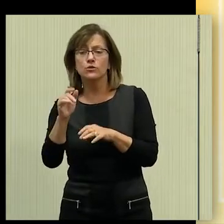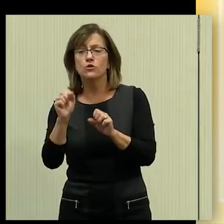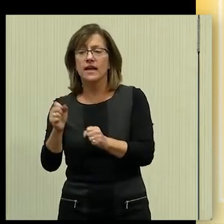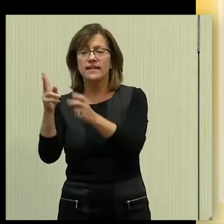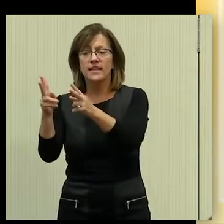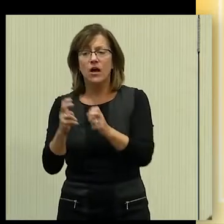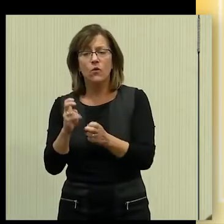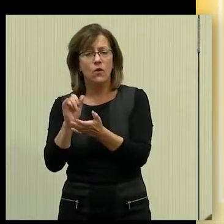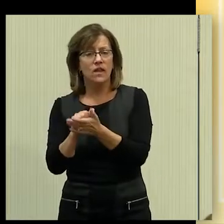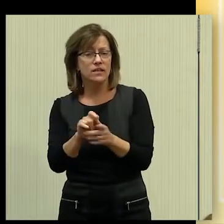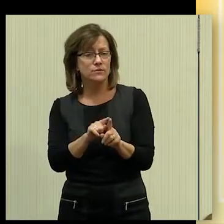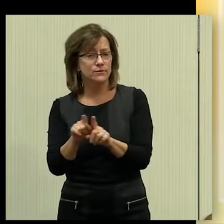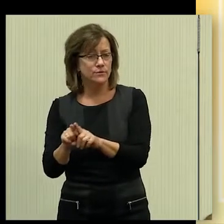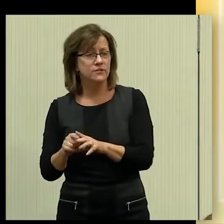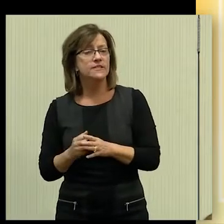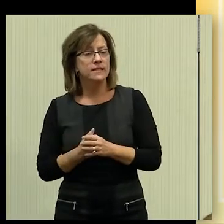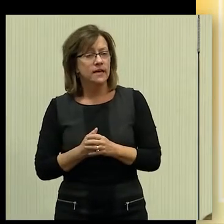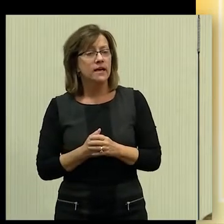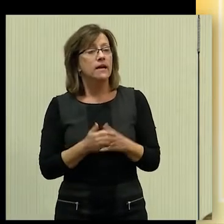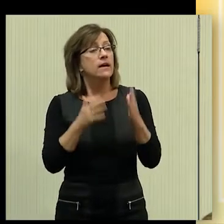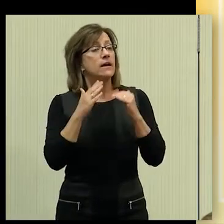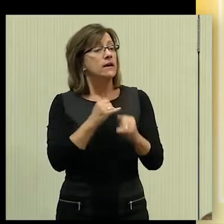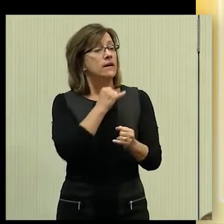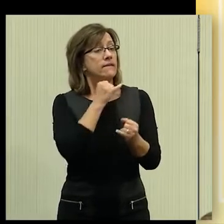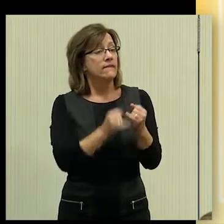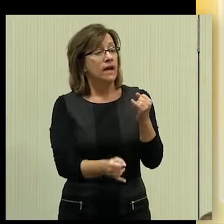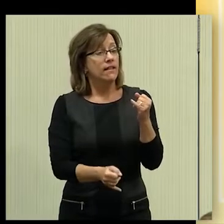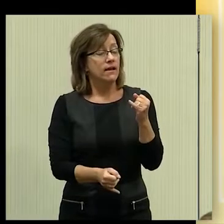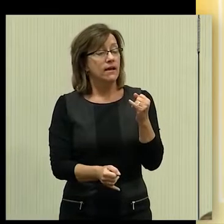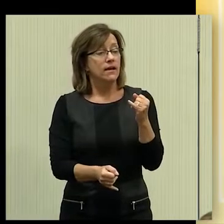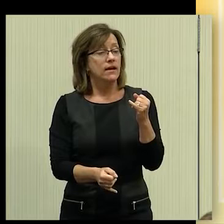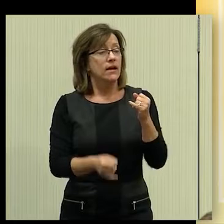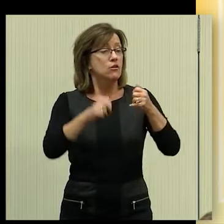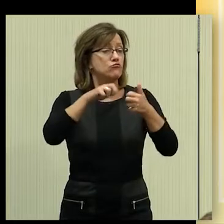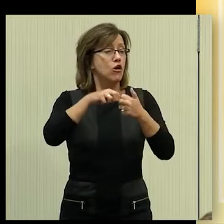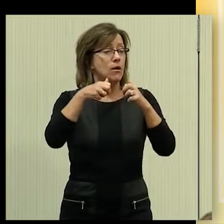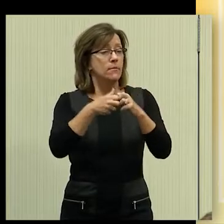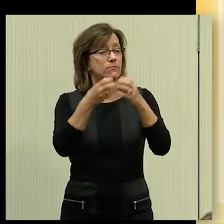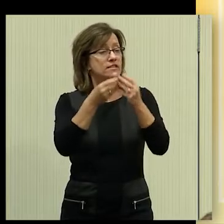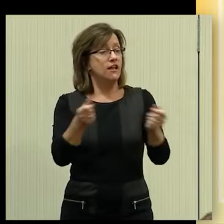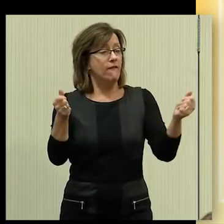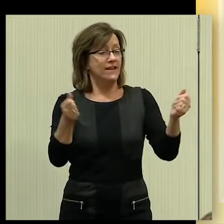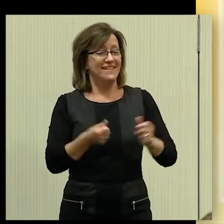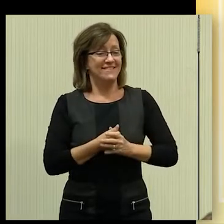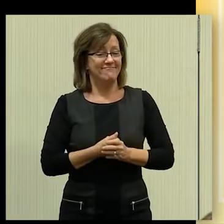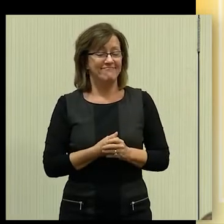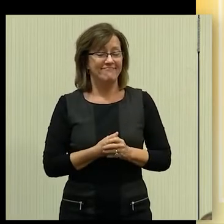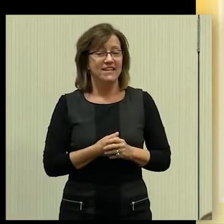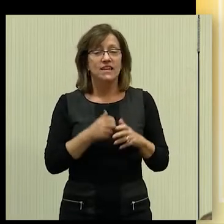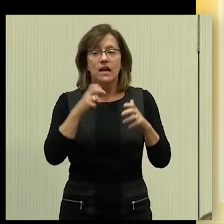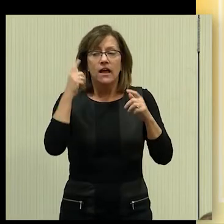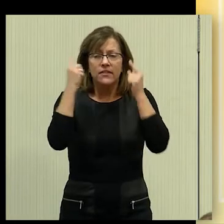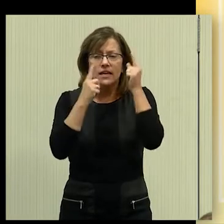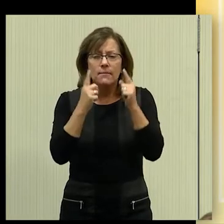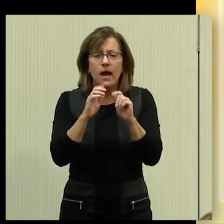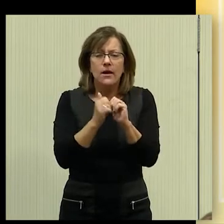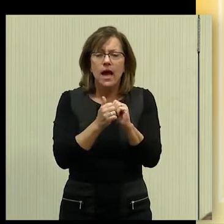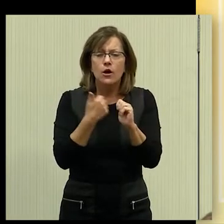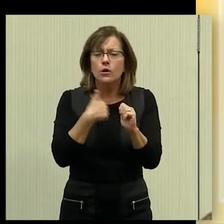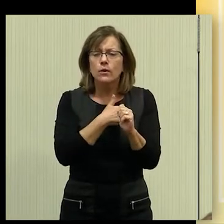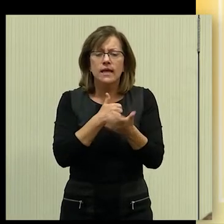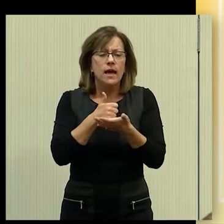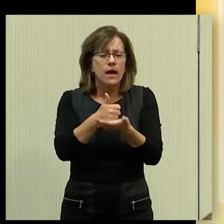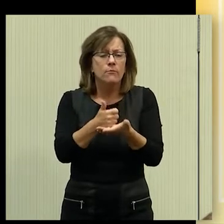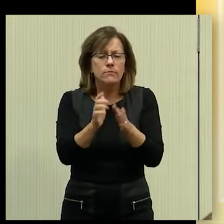download those. Okay, and then finally, problem solving. So thinking about how do we